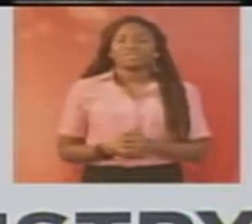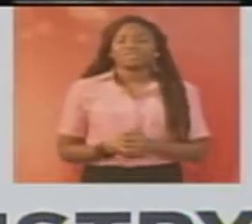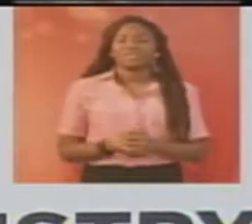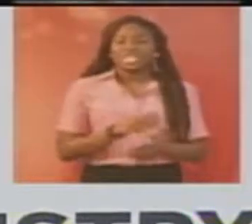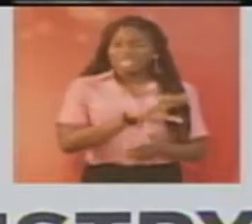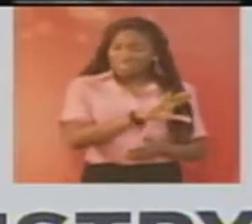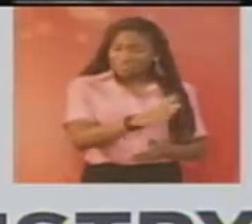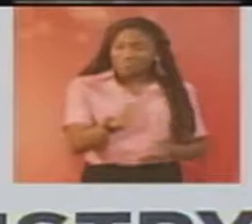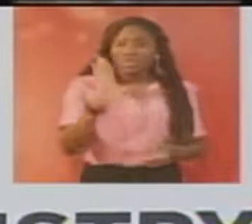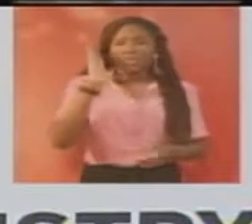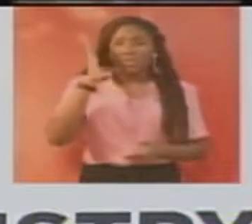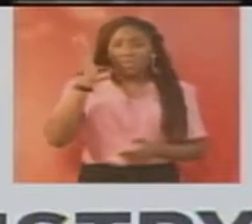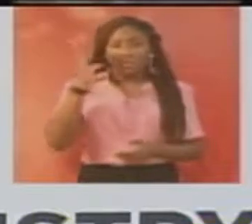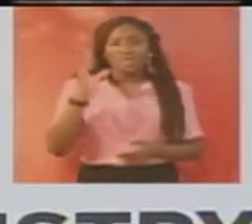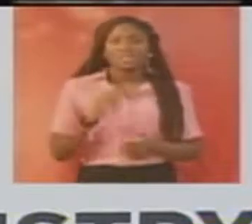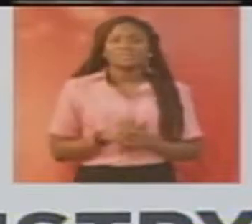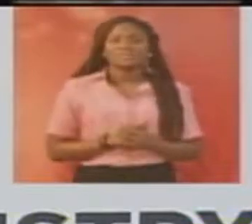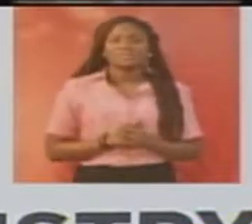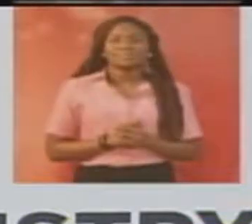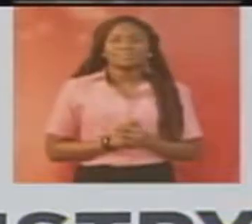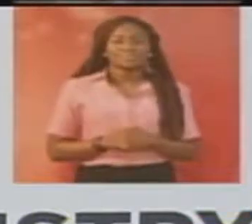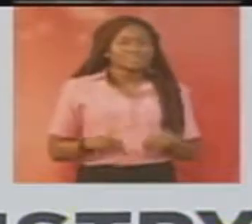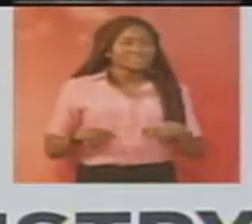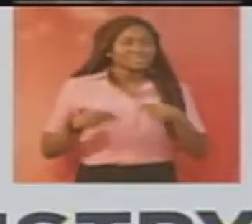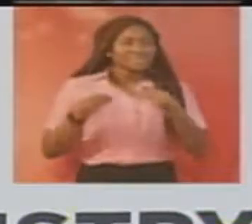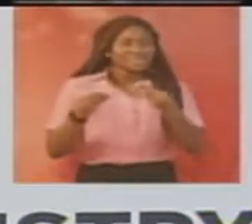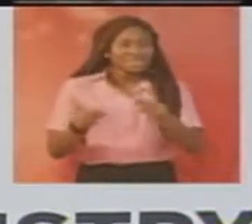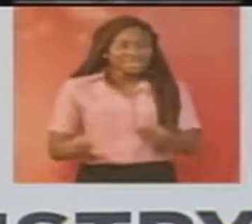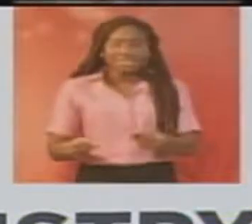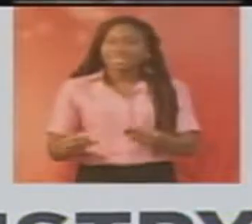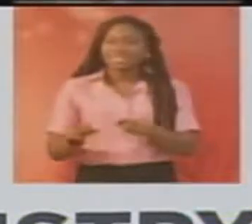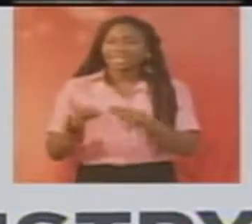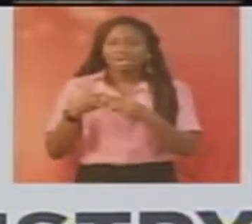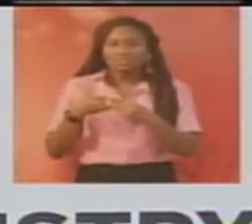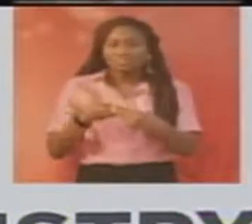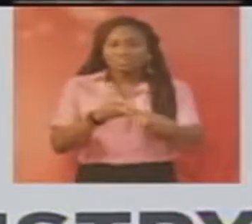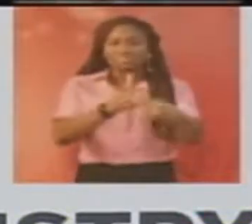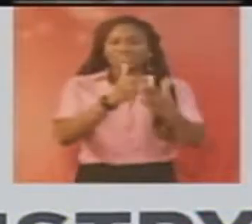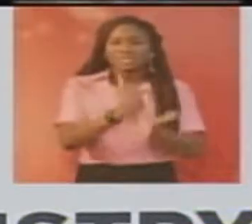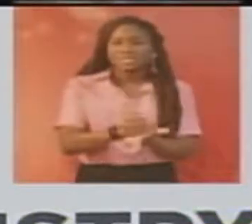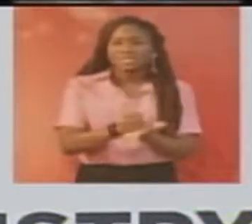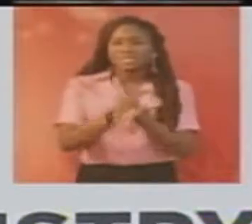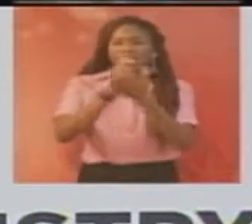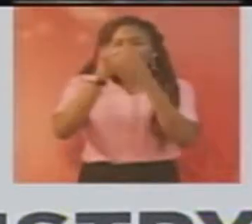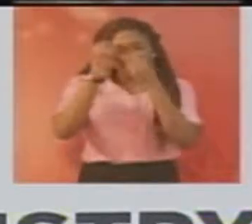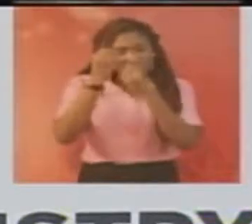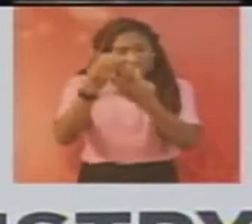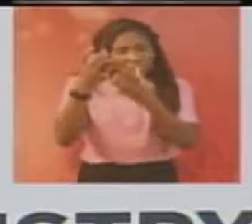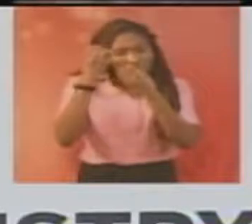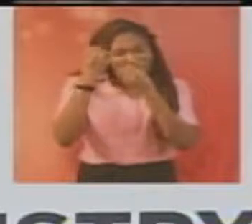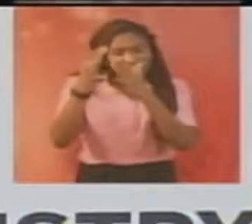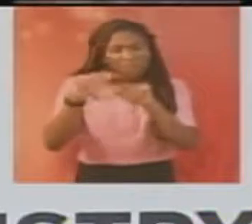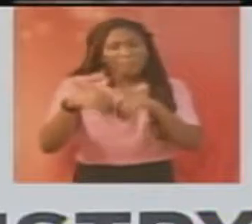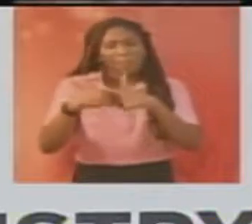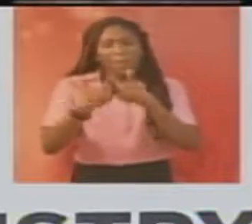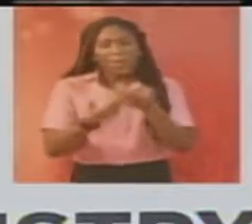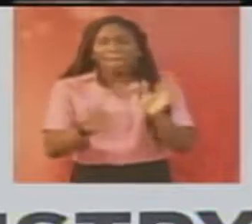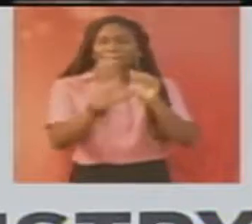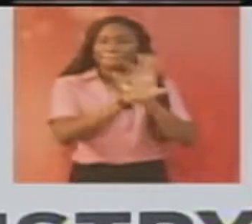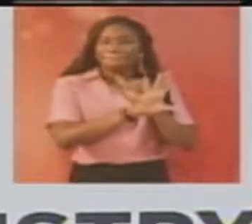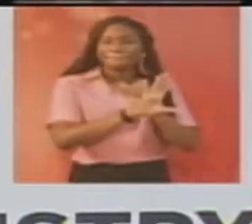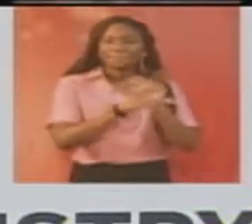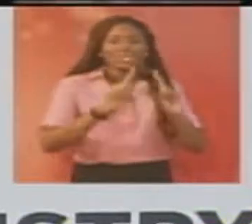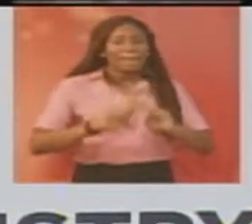just provide the technical guidance. We can provide additional information on how best to implement protective measures,